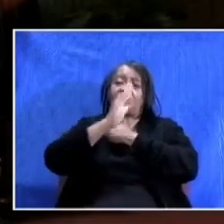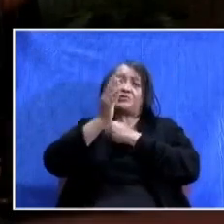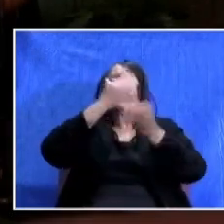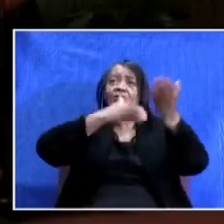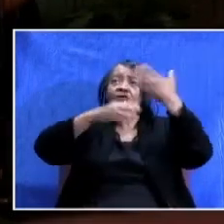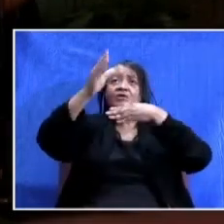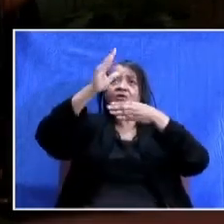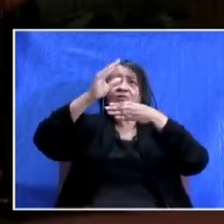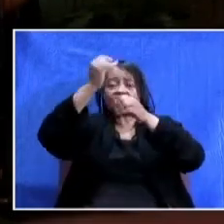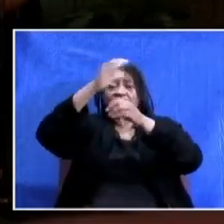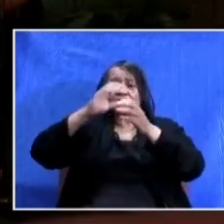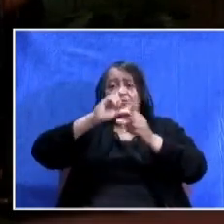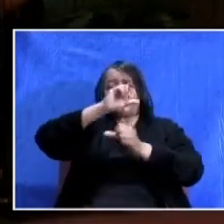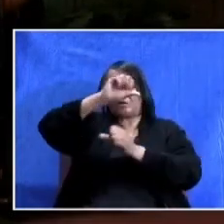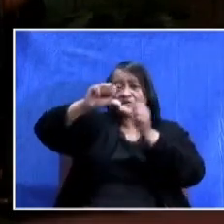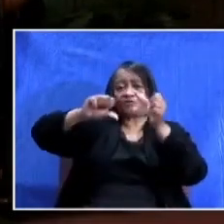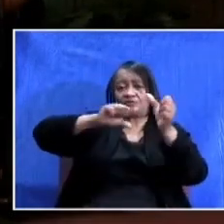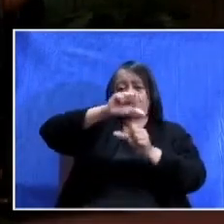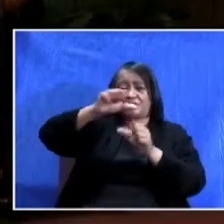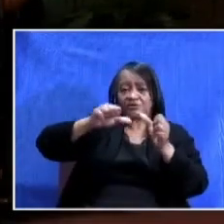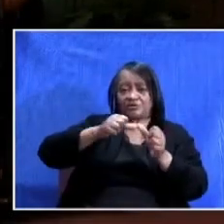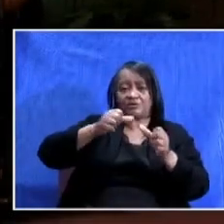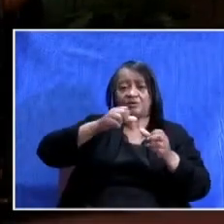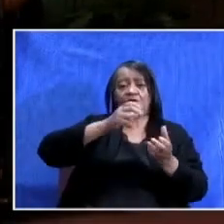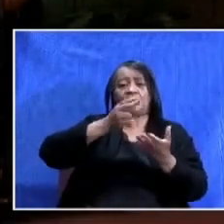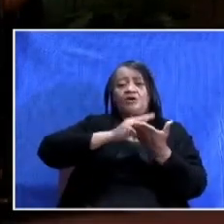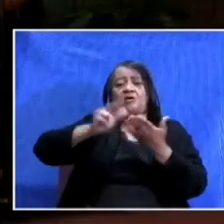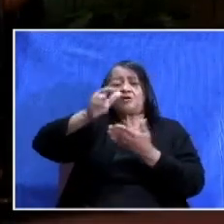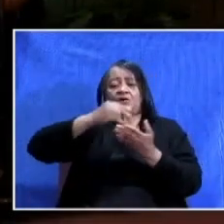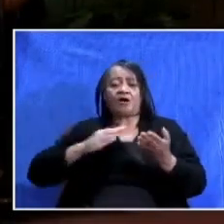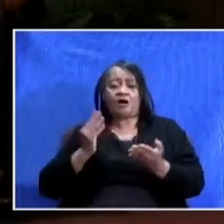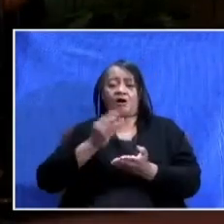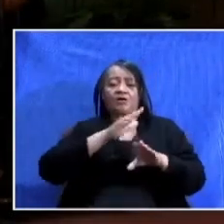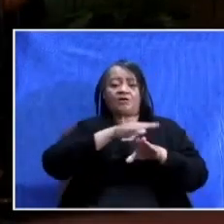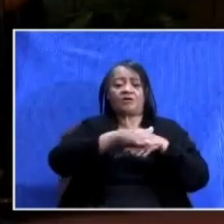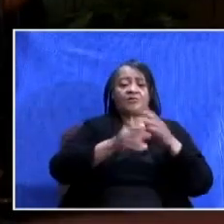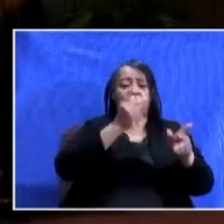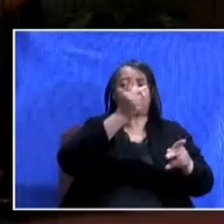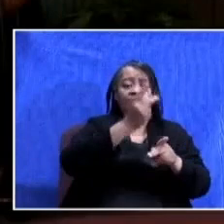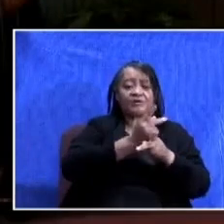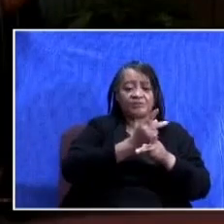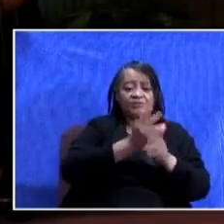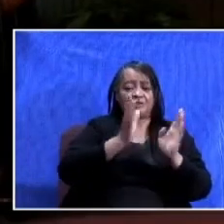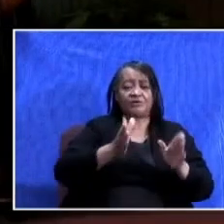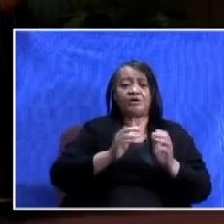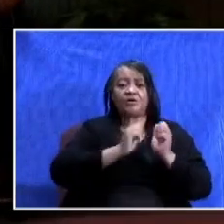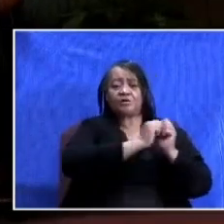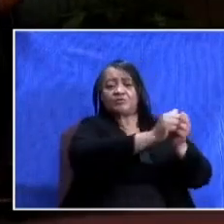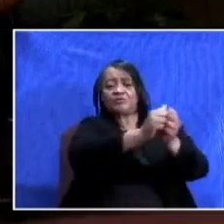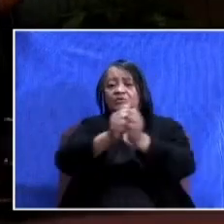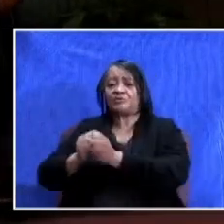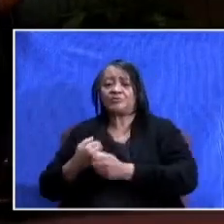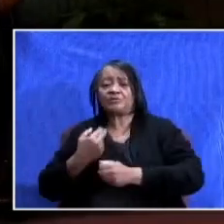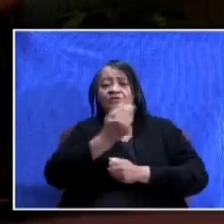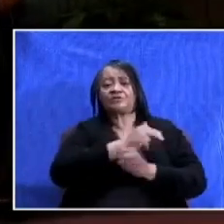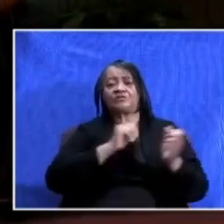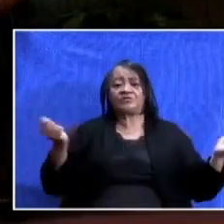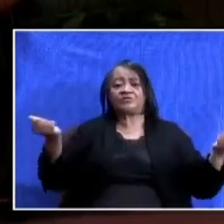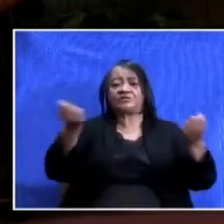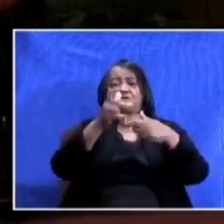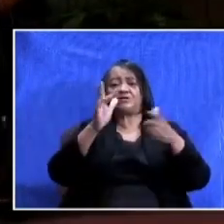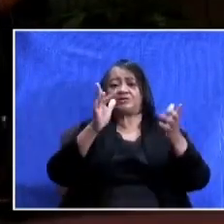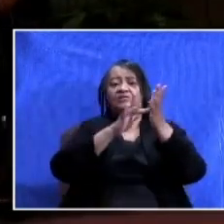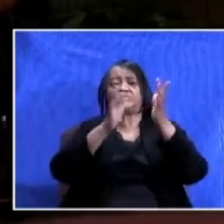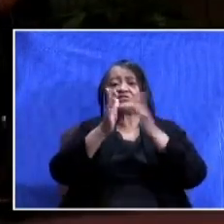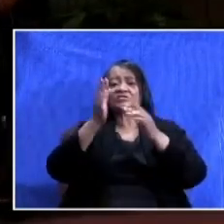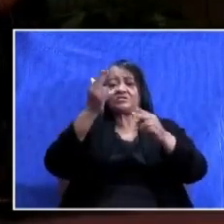the fellowship of the Holy Spirit, our indwelling comforter, keeper, and guide, be with you, be with us all. In